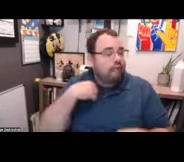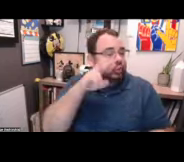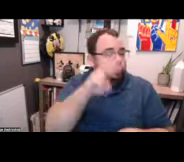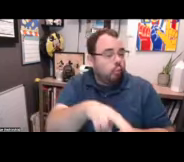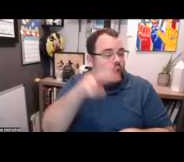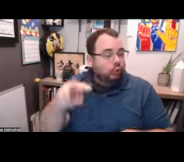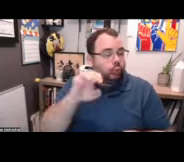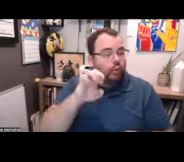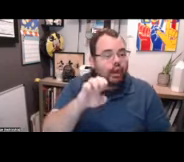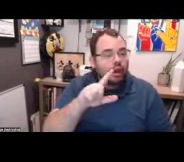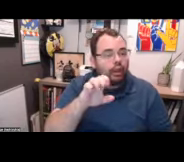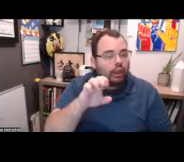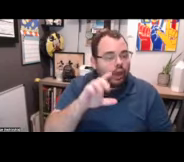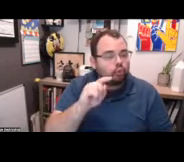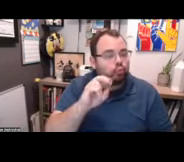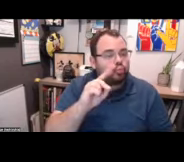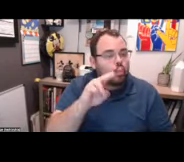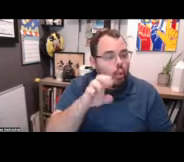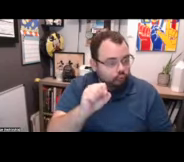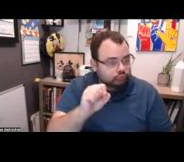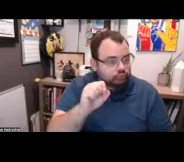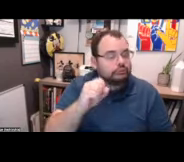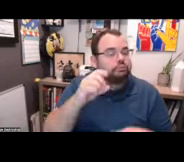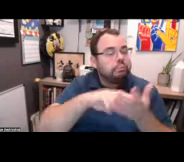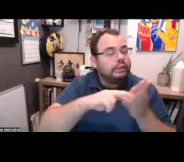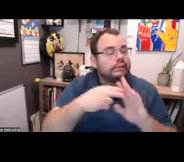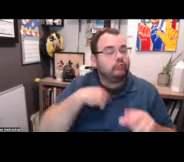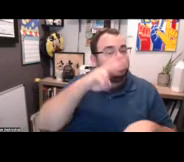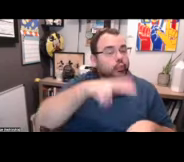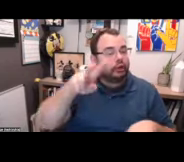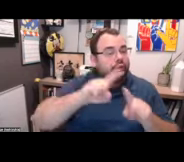everything. They're measuring all of that as 22